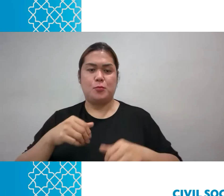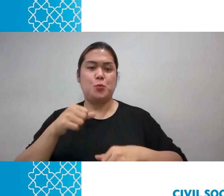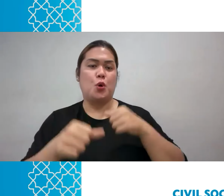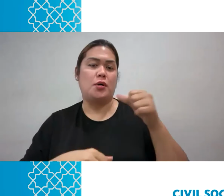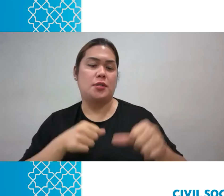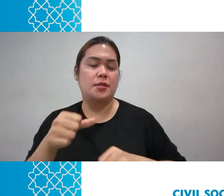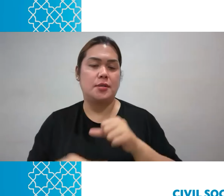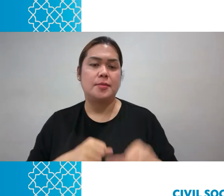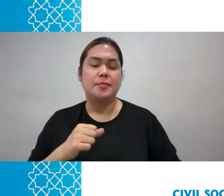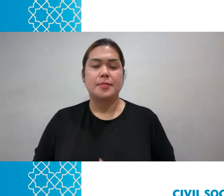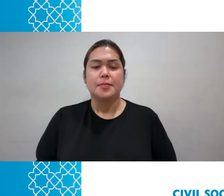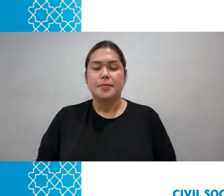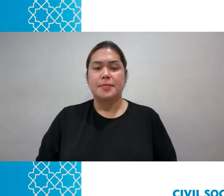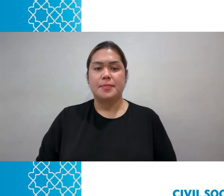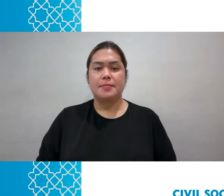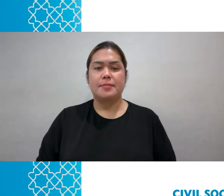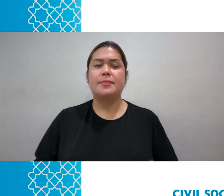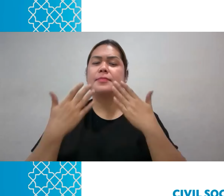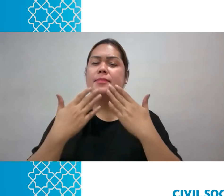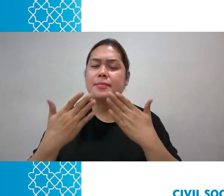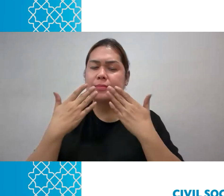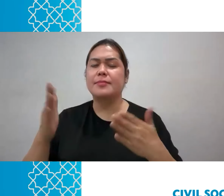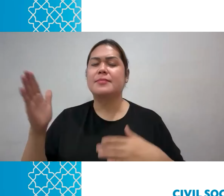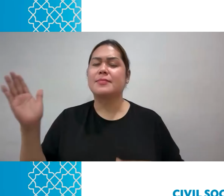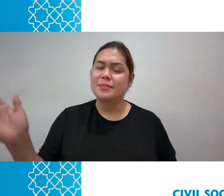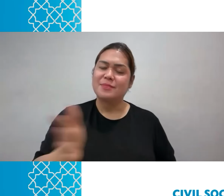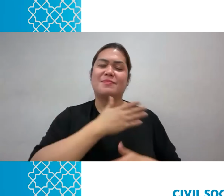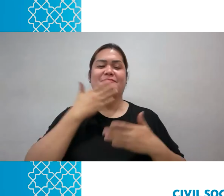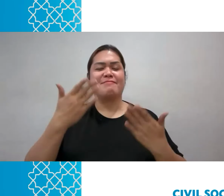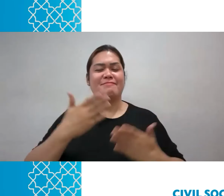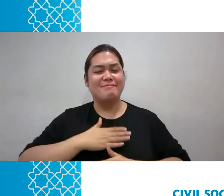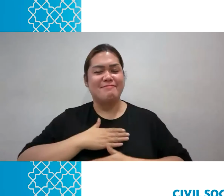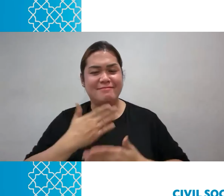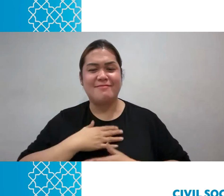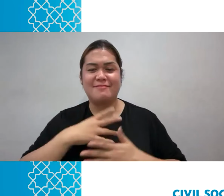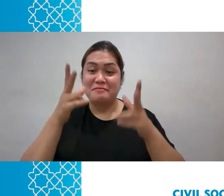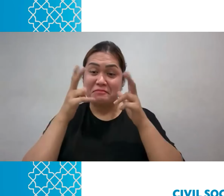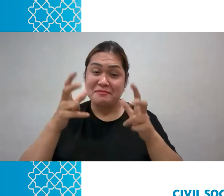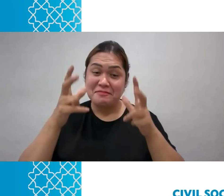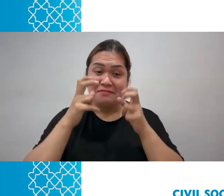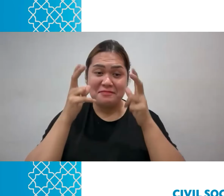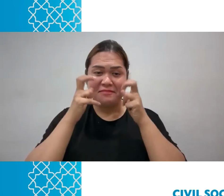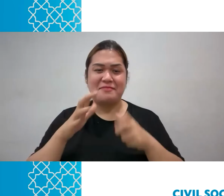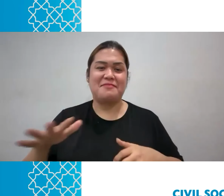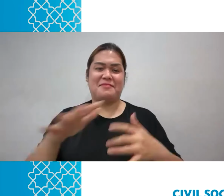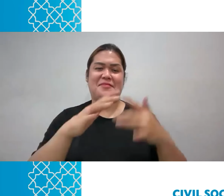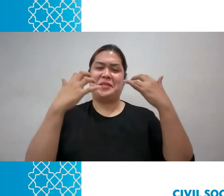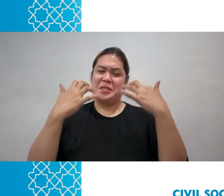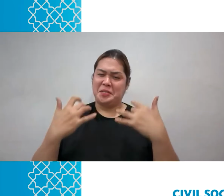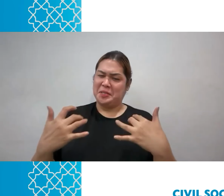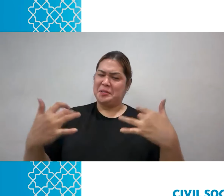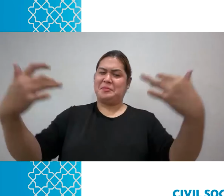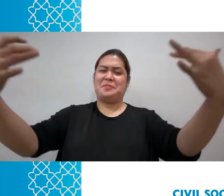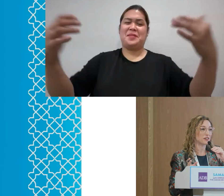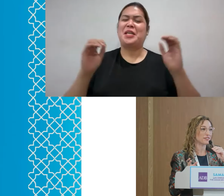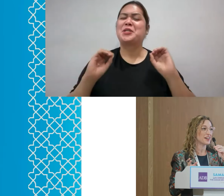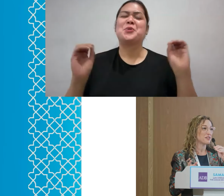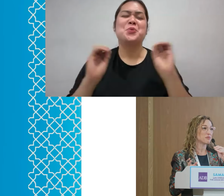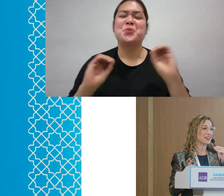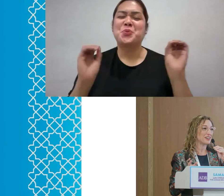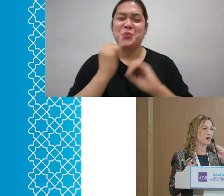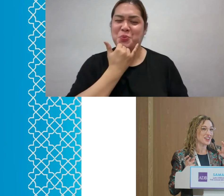Thank you all, and I'm glad that we were able to hear as well from the audience. There's no wrong answer or right answer to these statements, but of